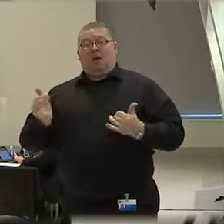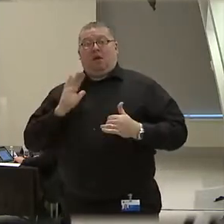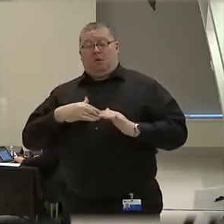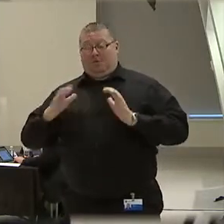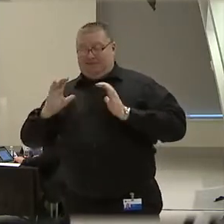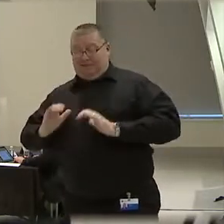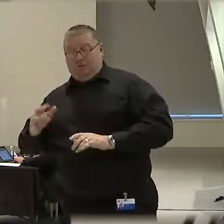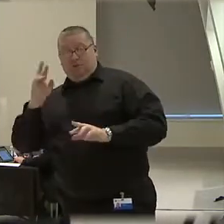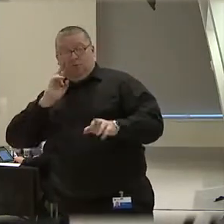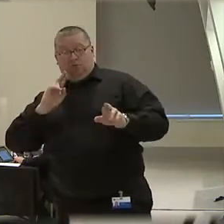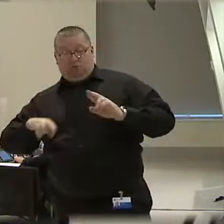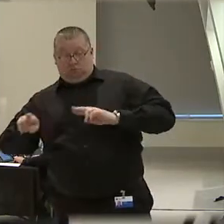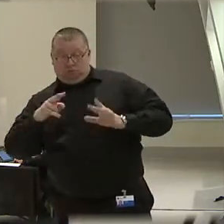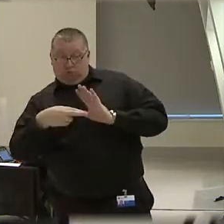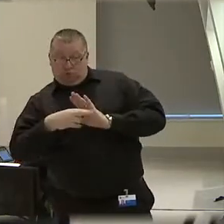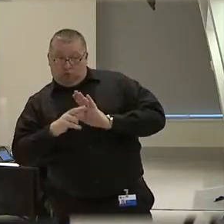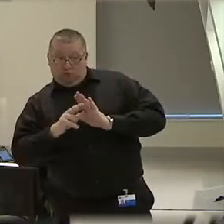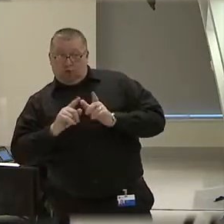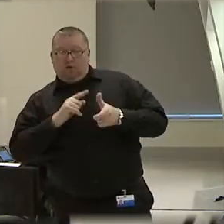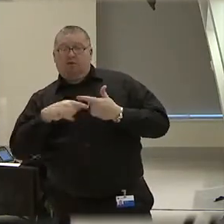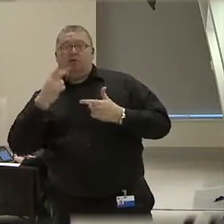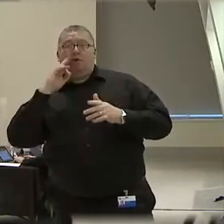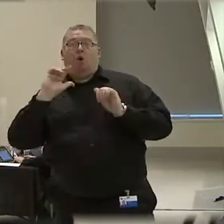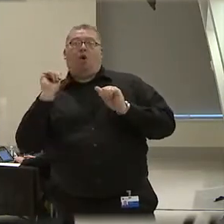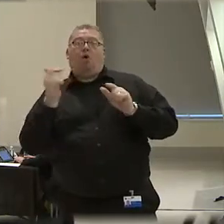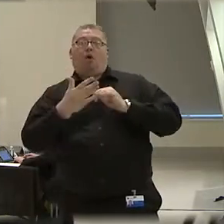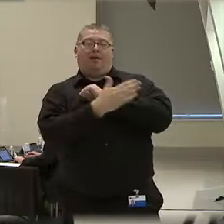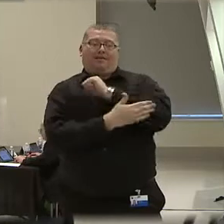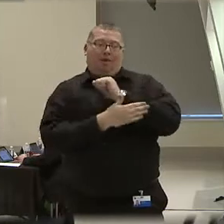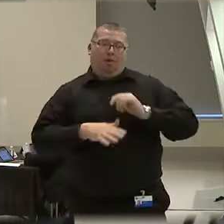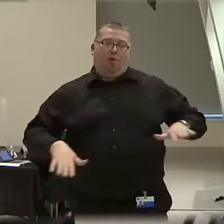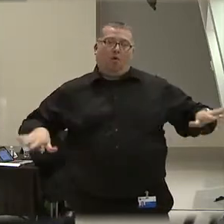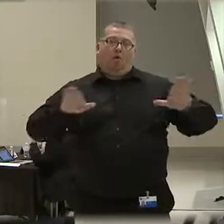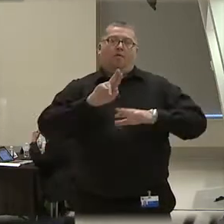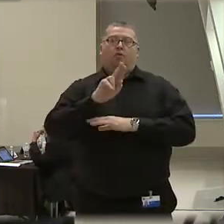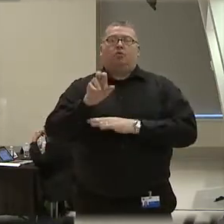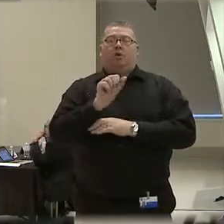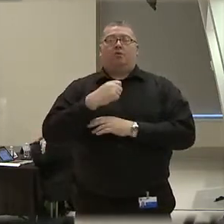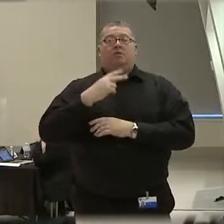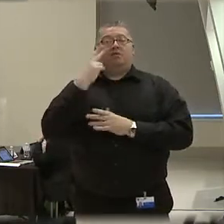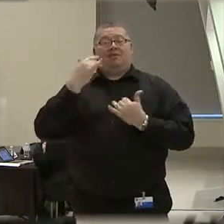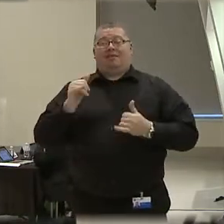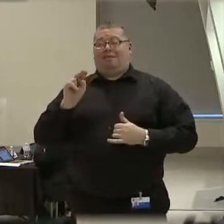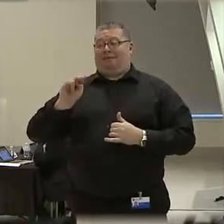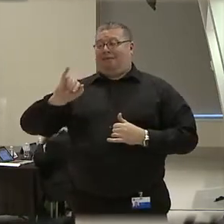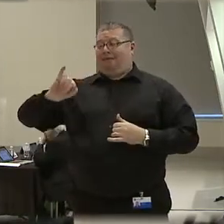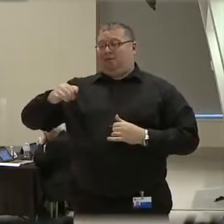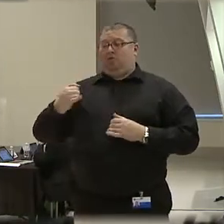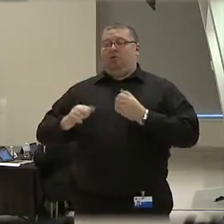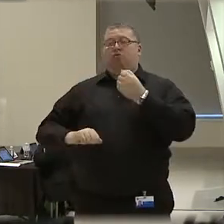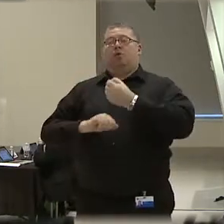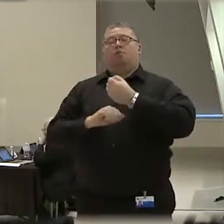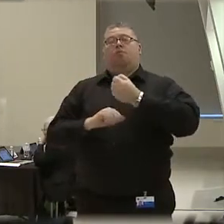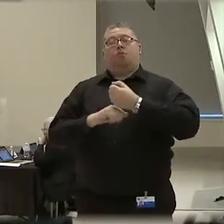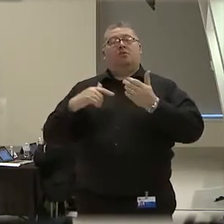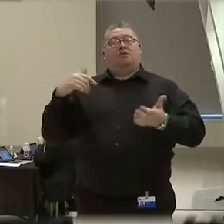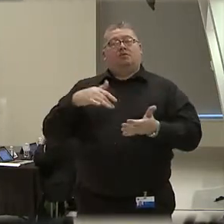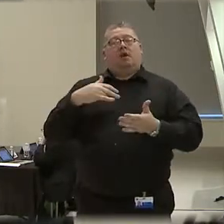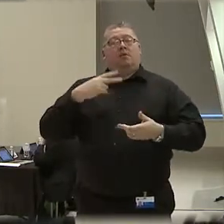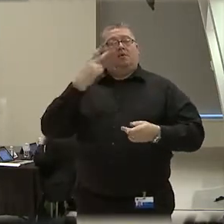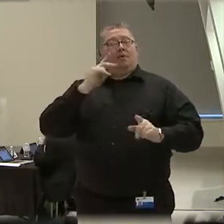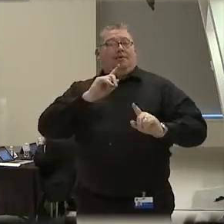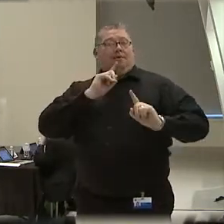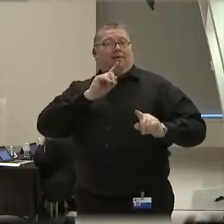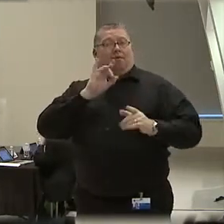and counties large and small, and in every region across the nation. It's time that the NIJ support a study that enhances our understanding